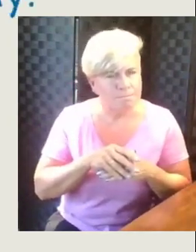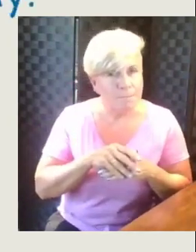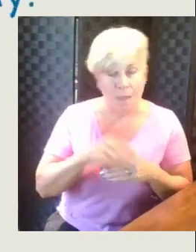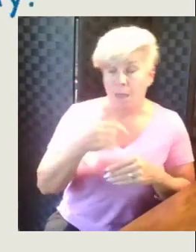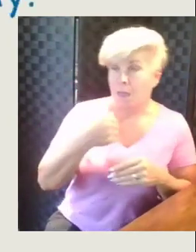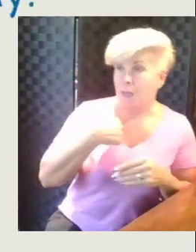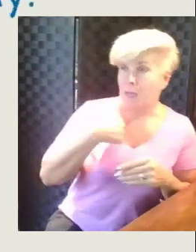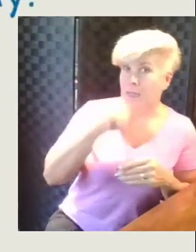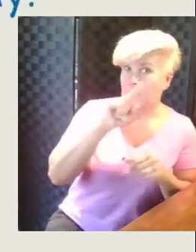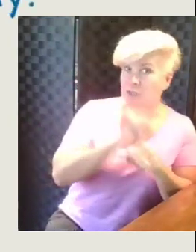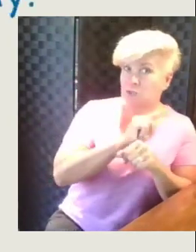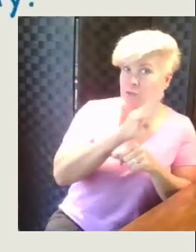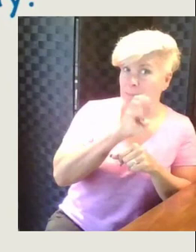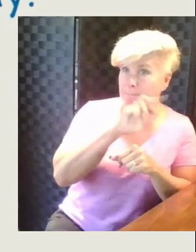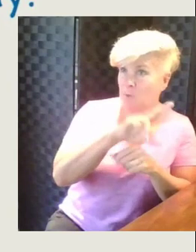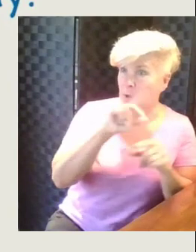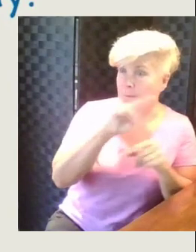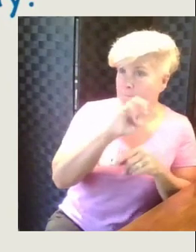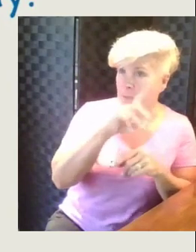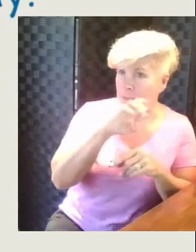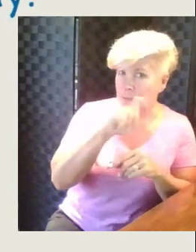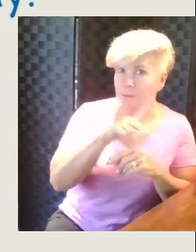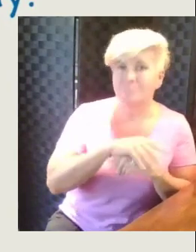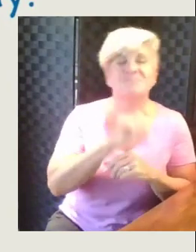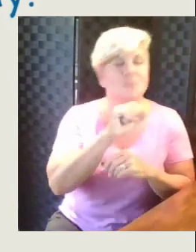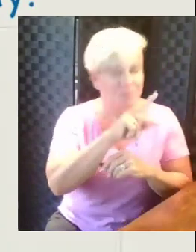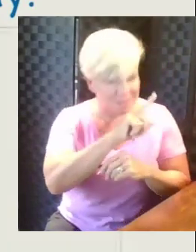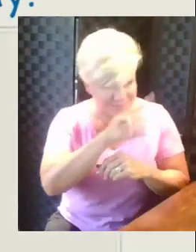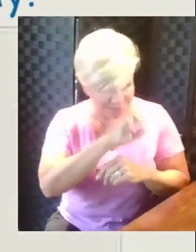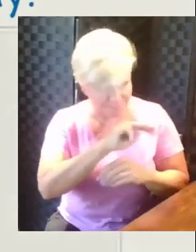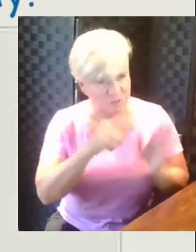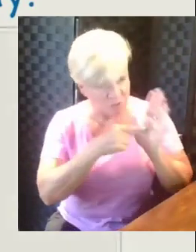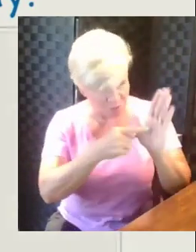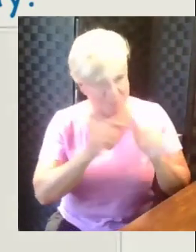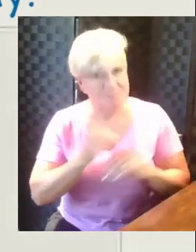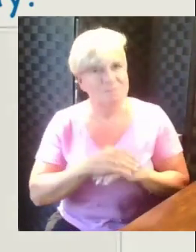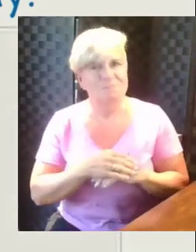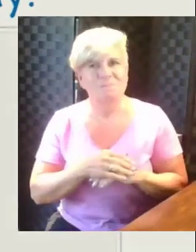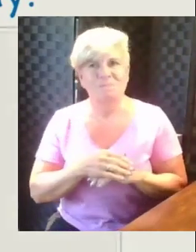I can use a bar model. Okay, Zim, show us what you did.